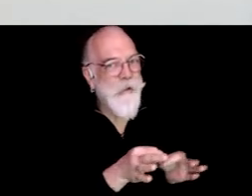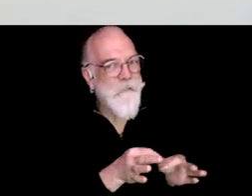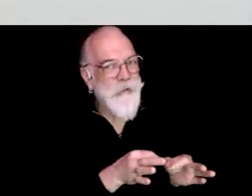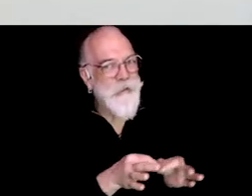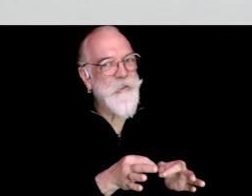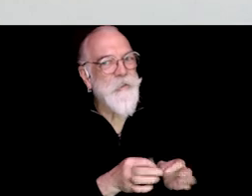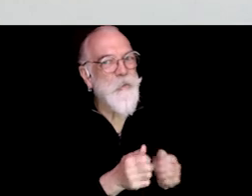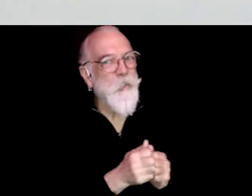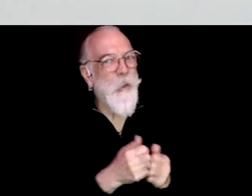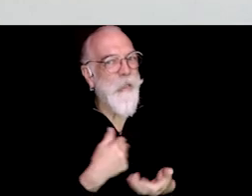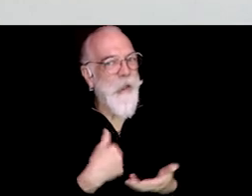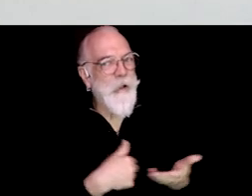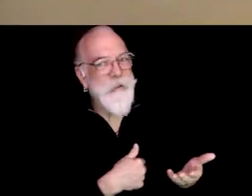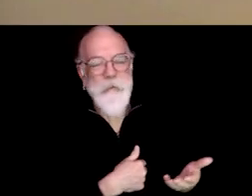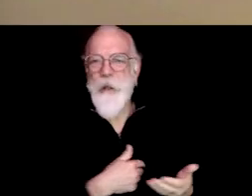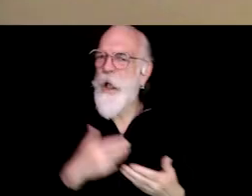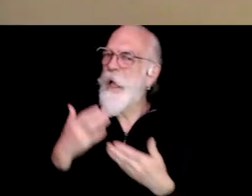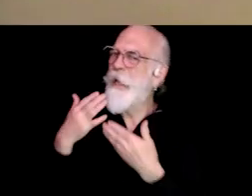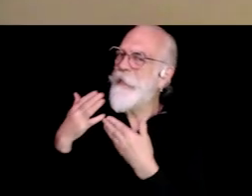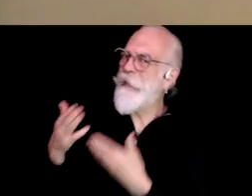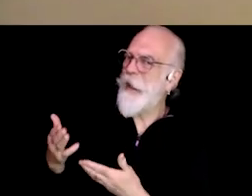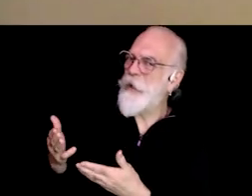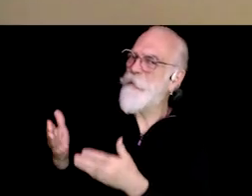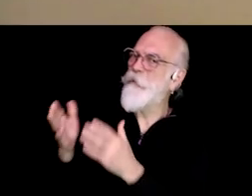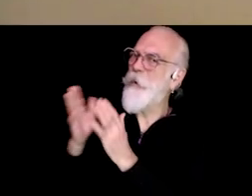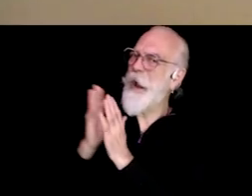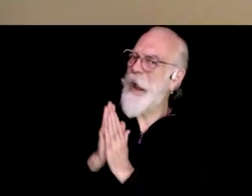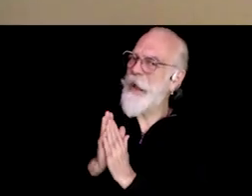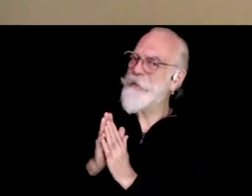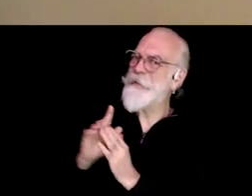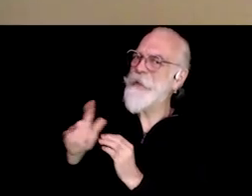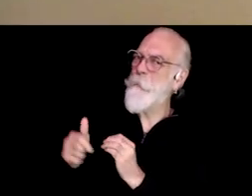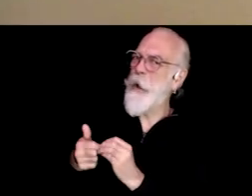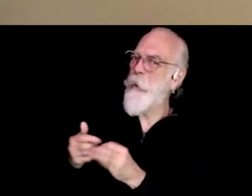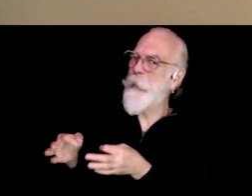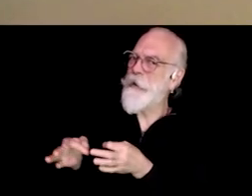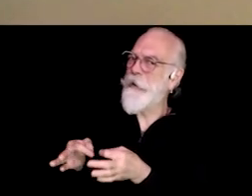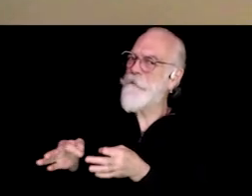us. Thank you for asking about it.